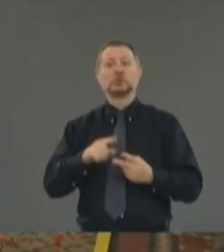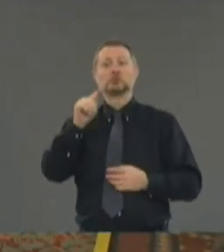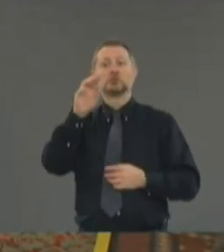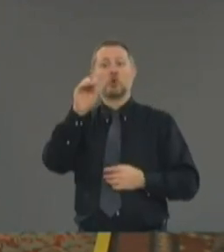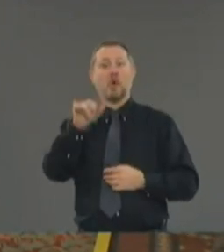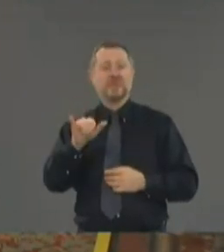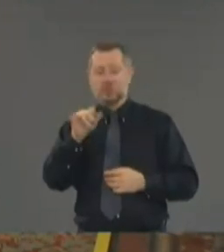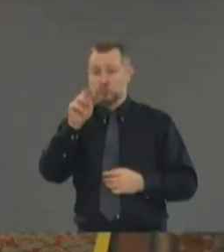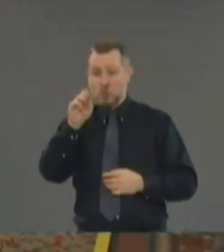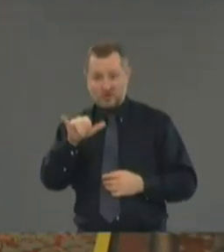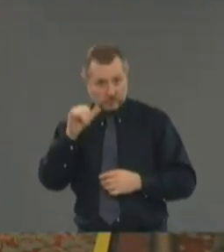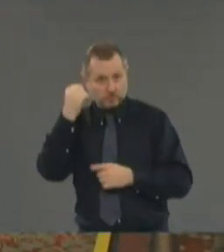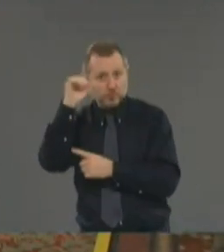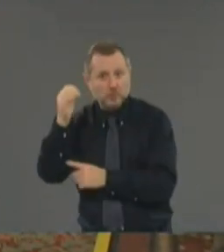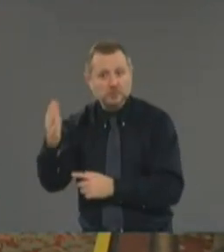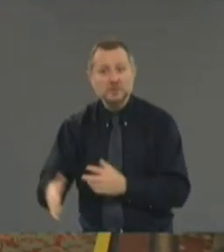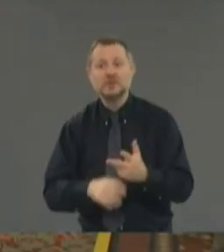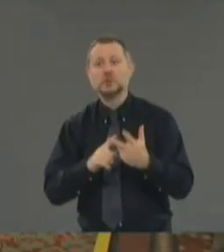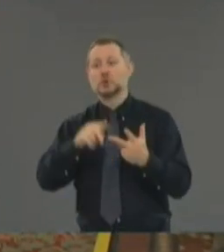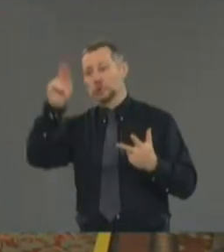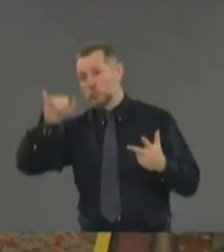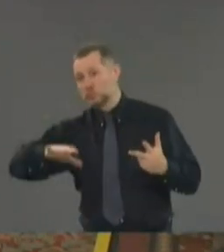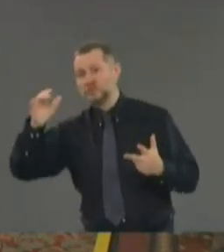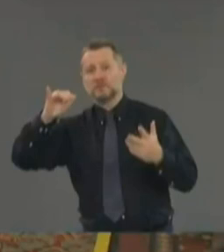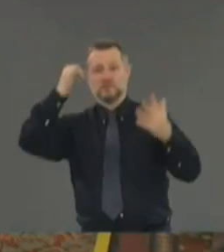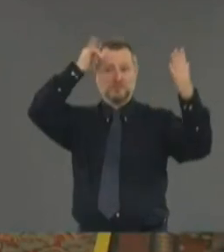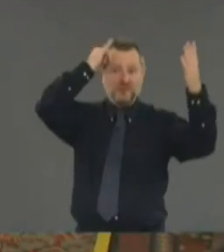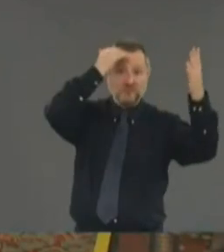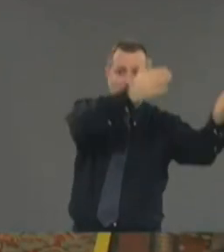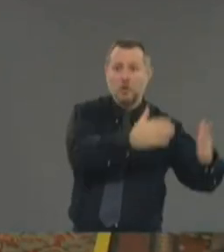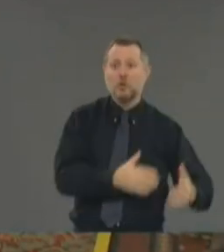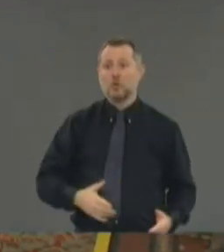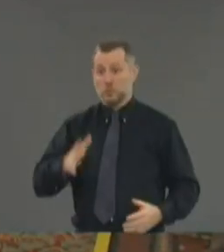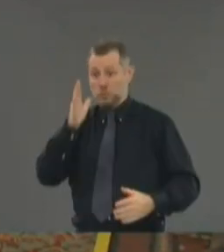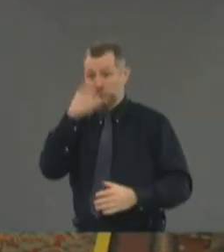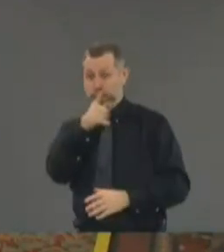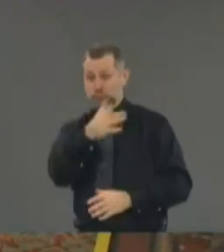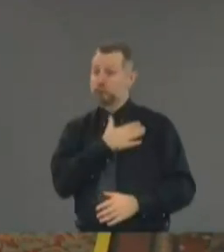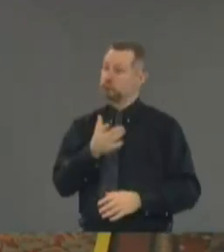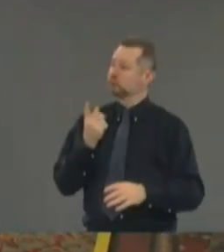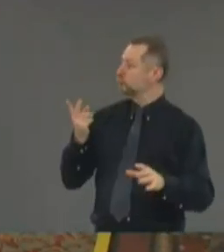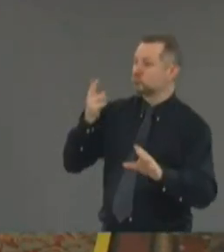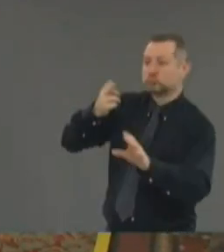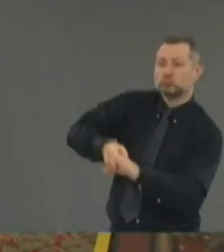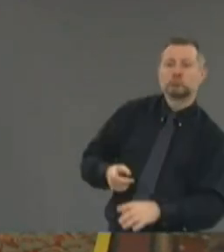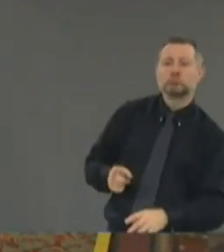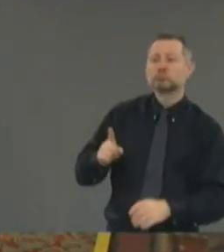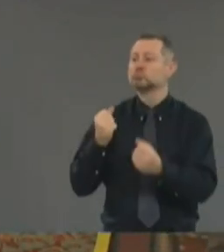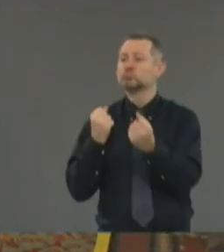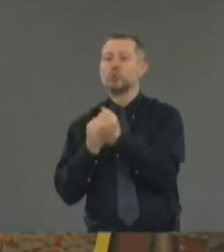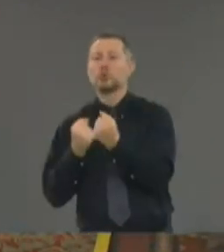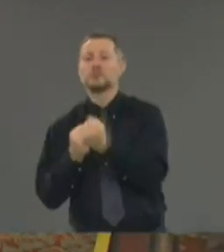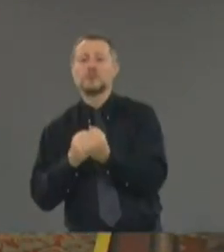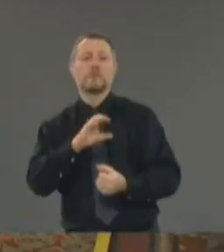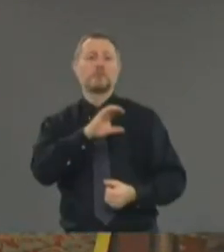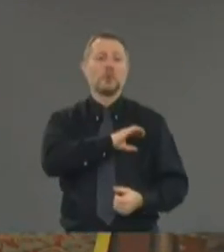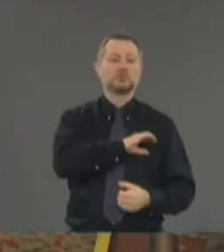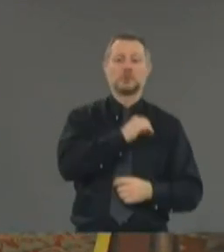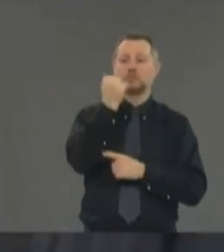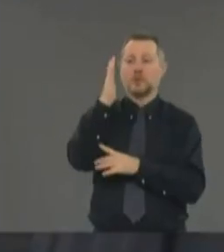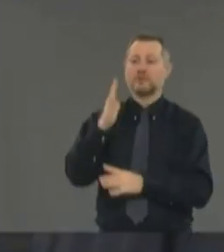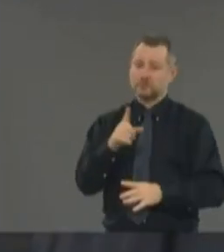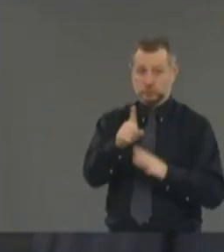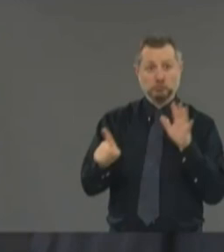or even New York City, Buffalo, Rochester. Do you think that would be helpful to both the cops and the protesters if you were out there? Yeah,